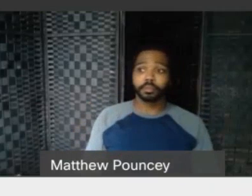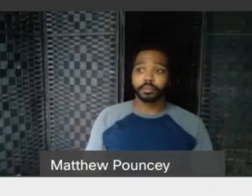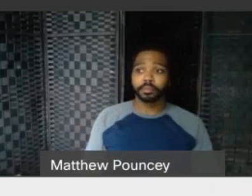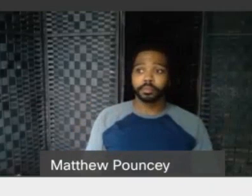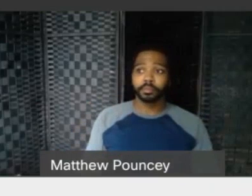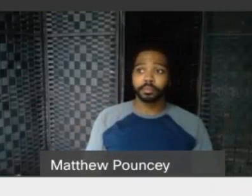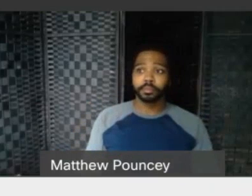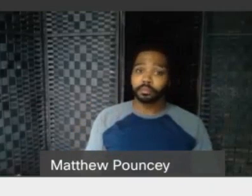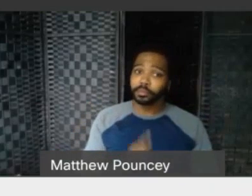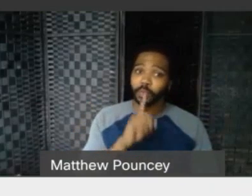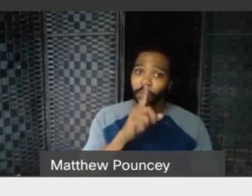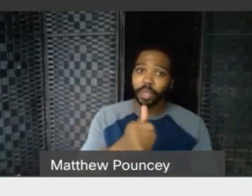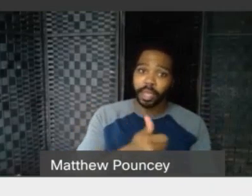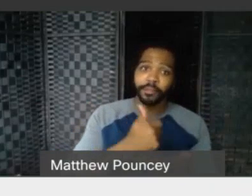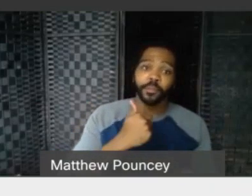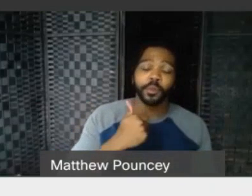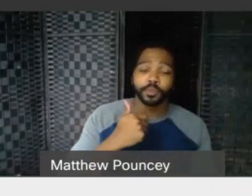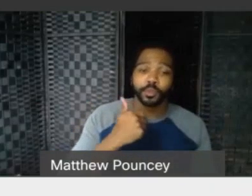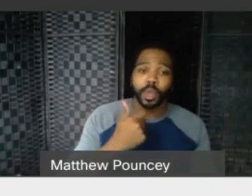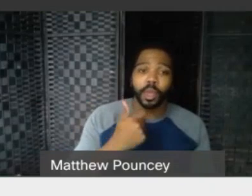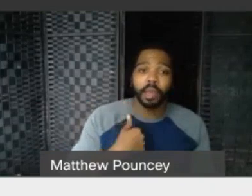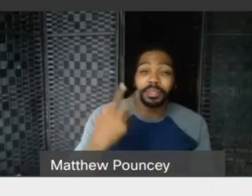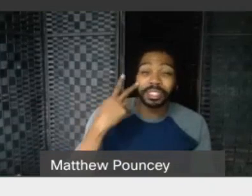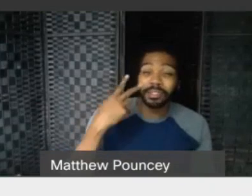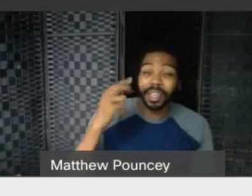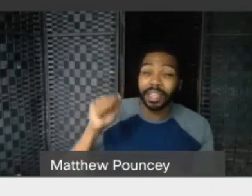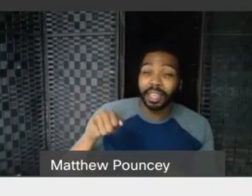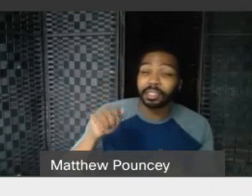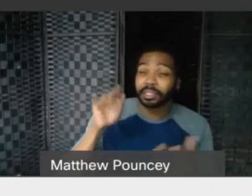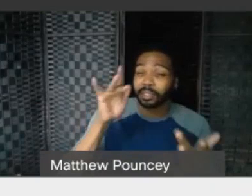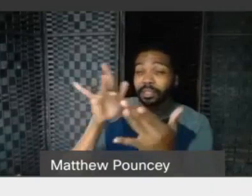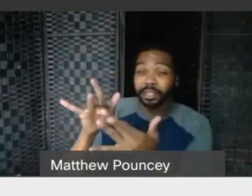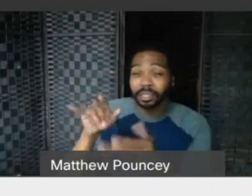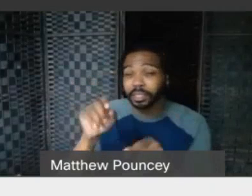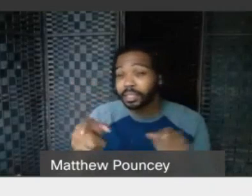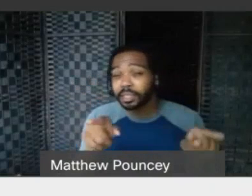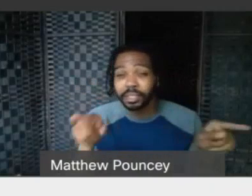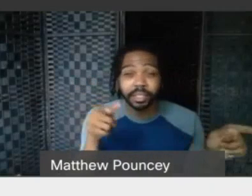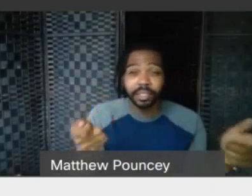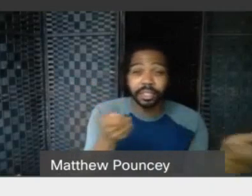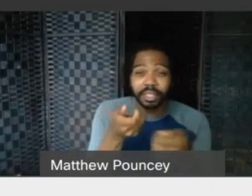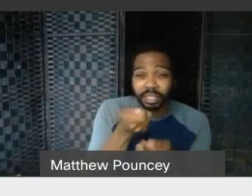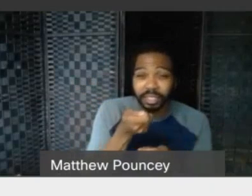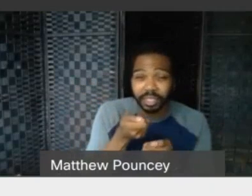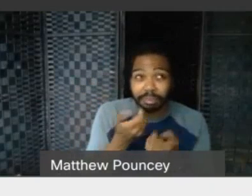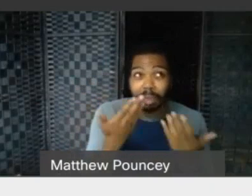would be really helpful. So I'm going to see if I can reach out and pull together a group of people, I'll say in the next 2